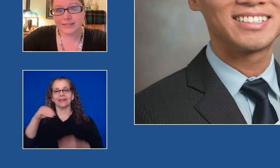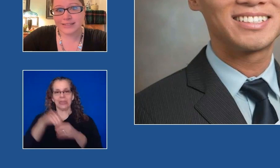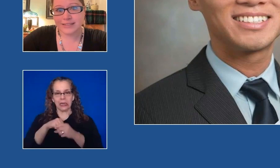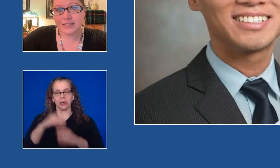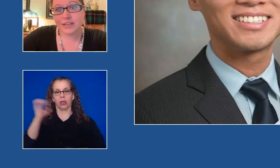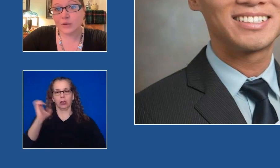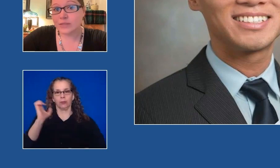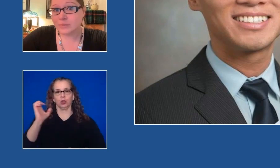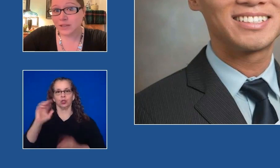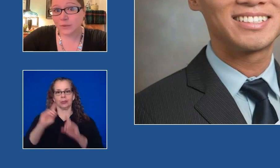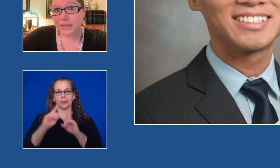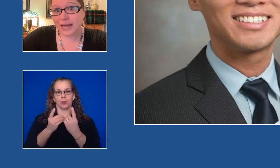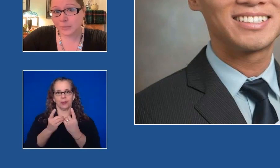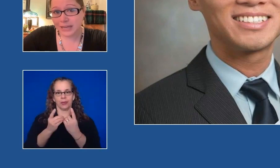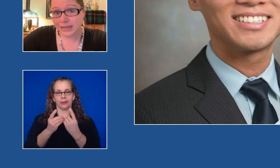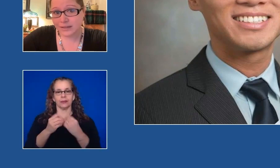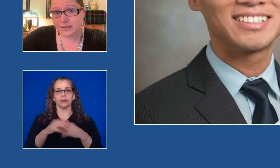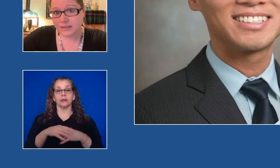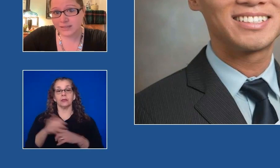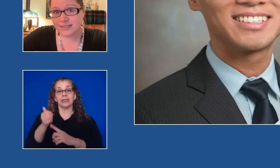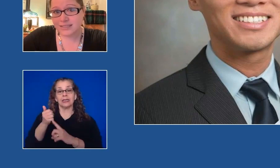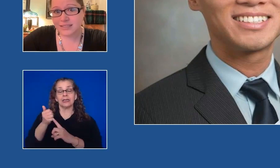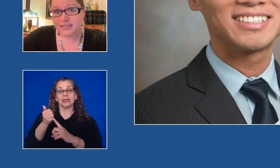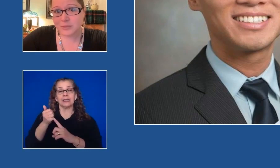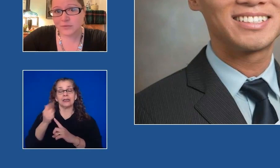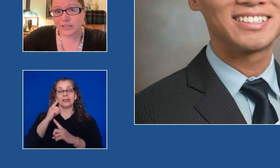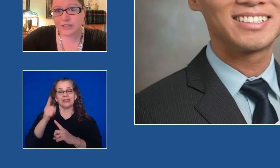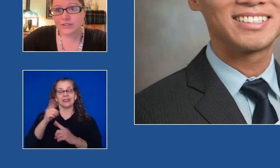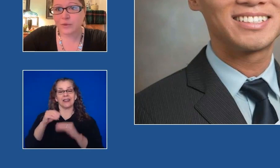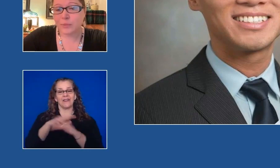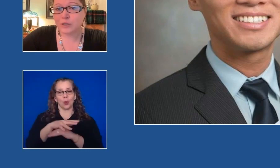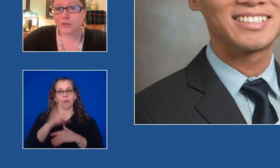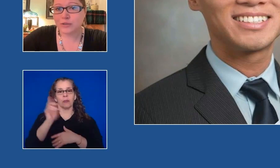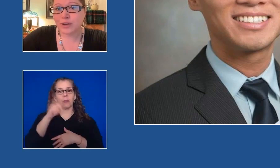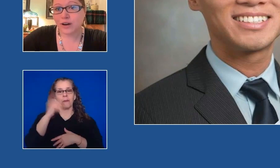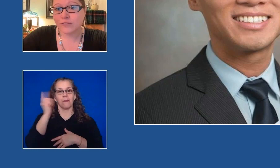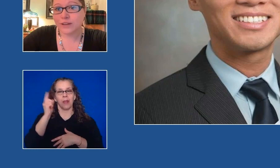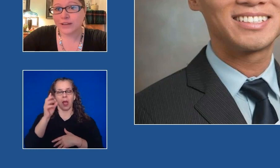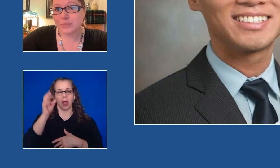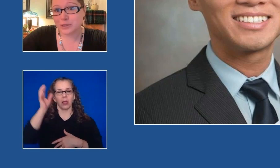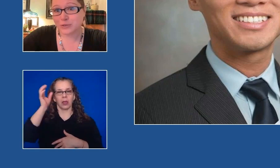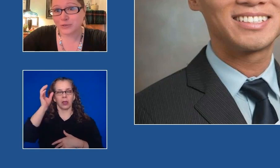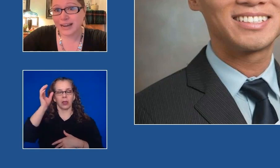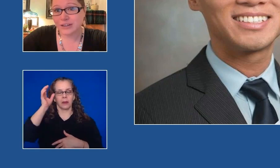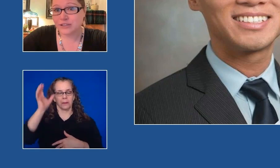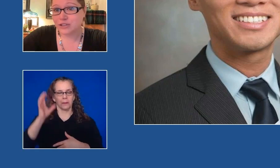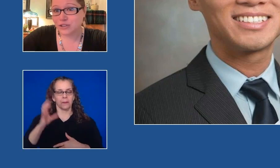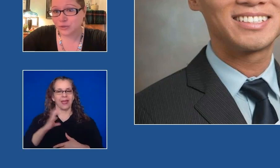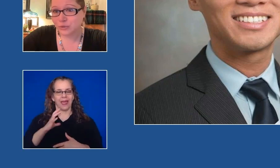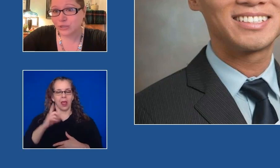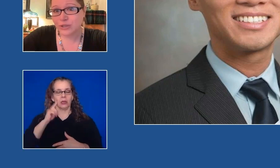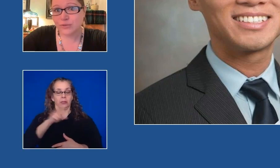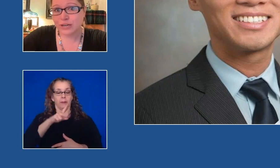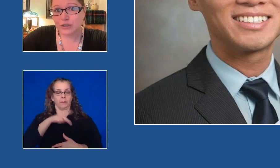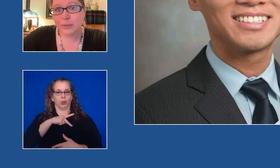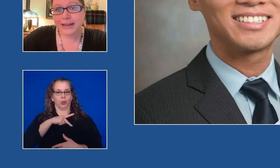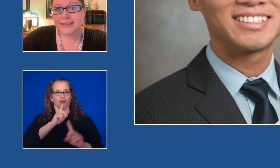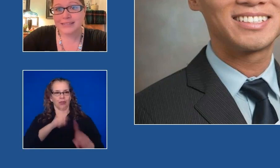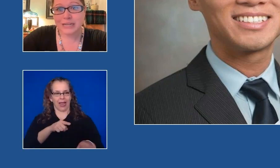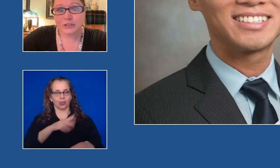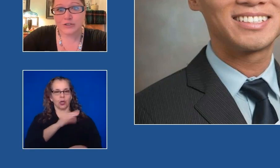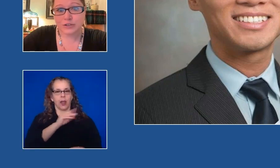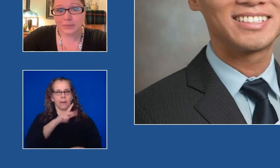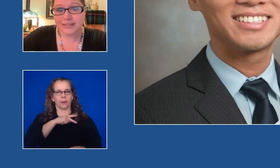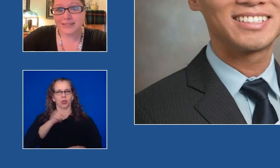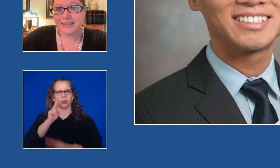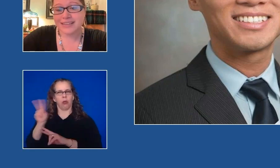medical resident who is himself a Black man to discuss observations of personal reactions to racial bias